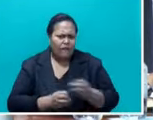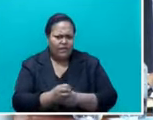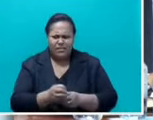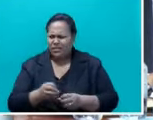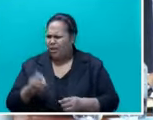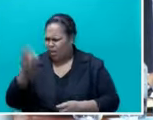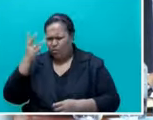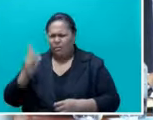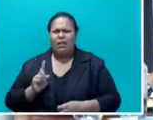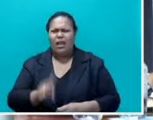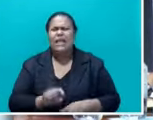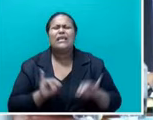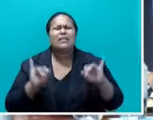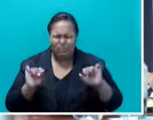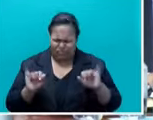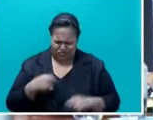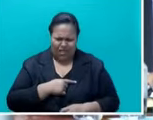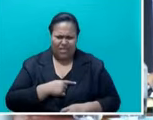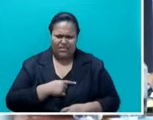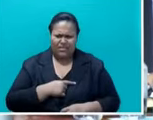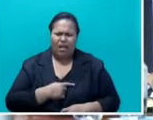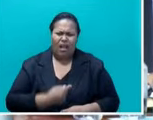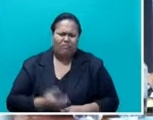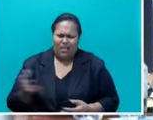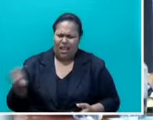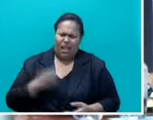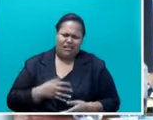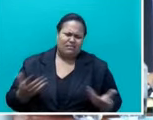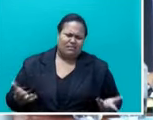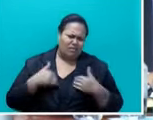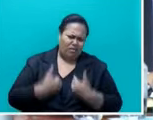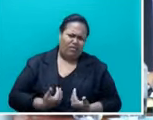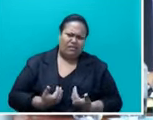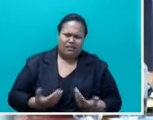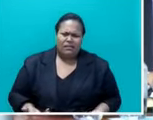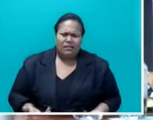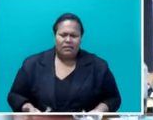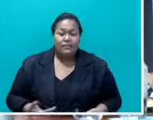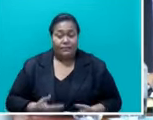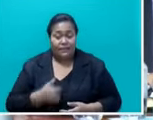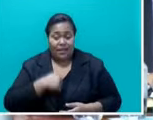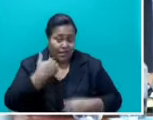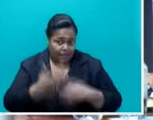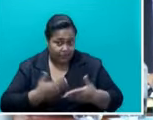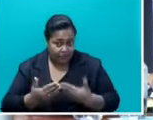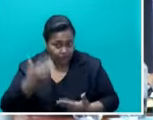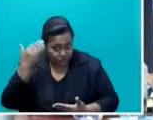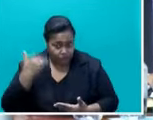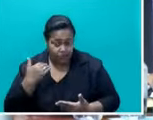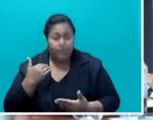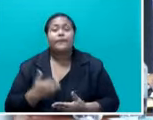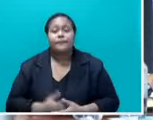issue and a tamani big ask. Just let me explain briefly, Honorable